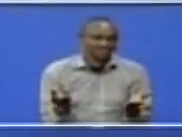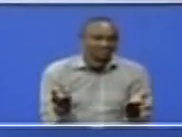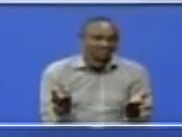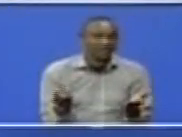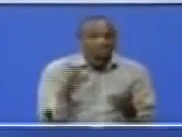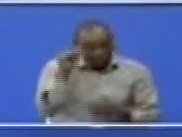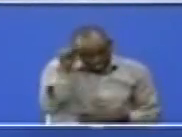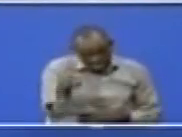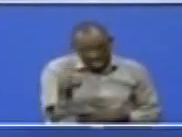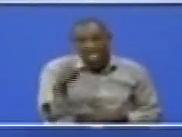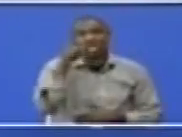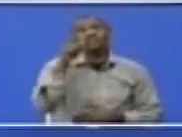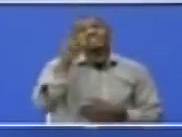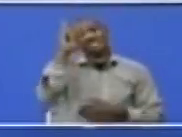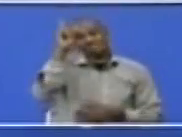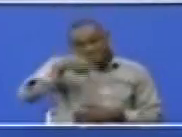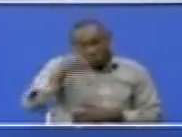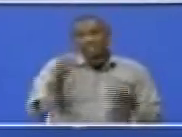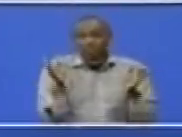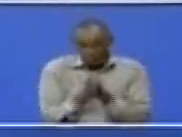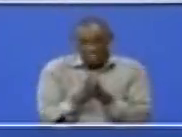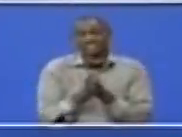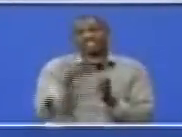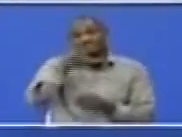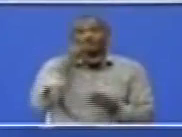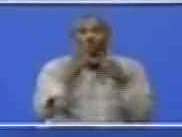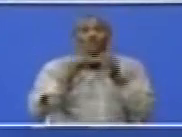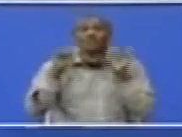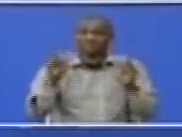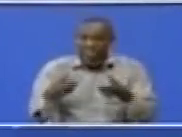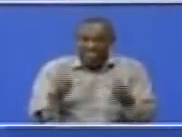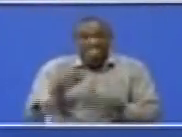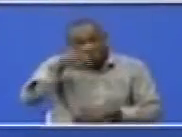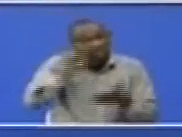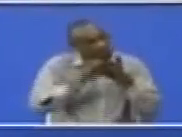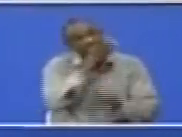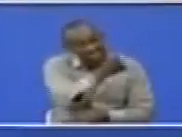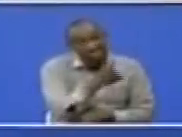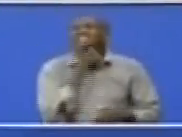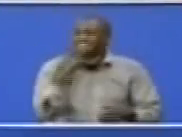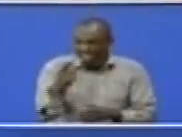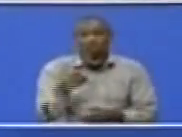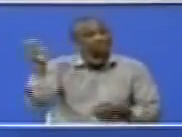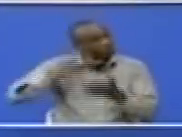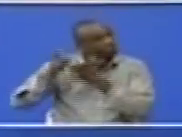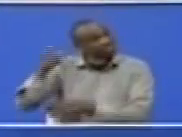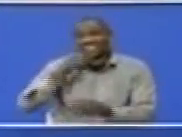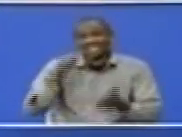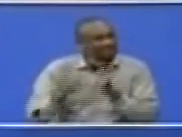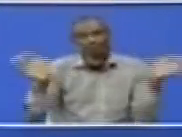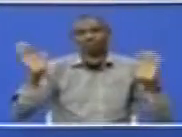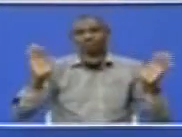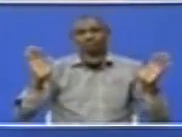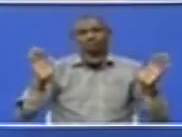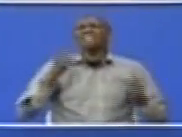And here, Tobiko, in his press conference, and I know this is not Tobiko who wrote this, I will give you copies.